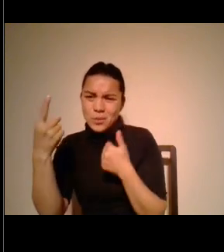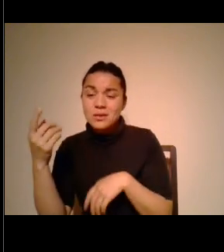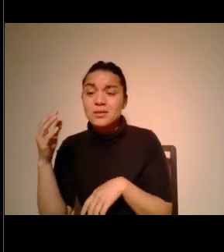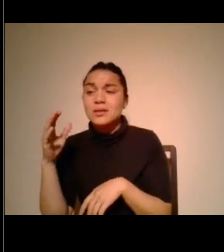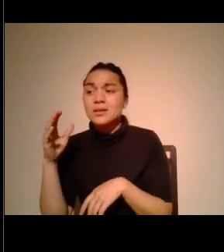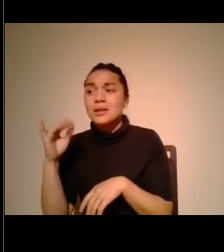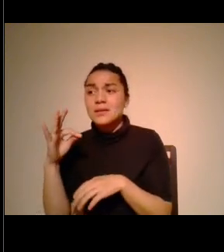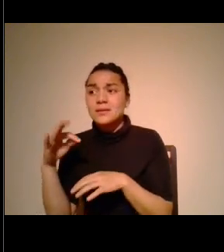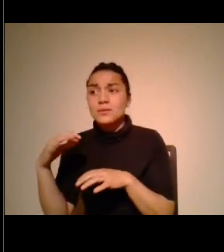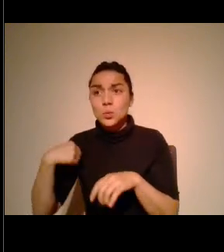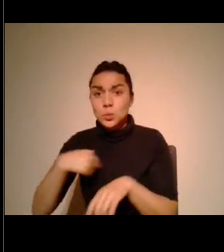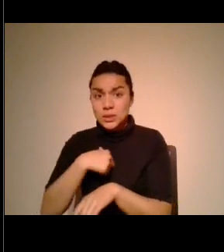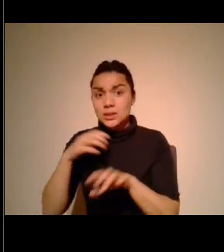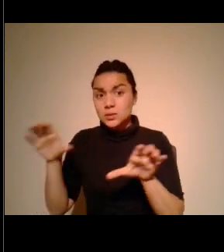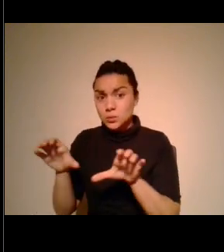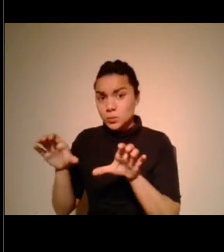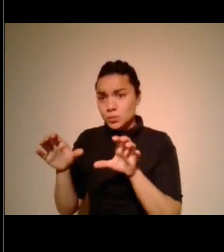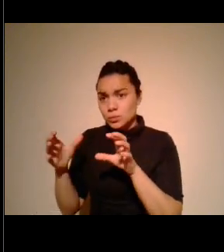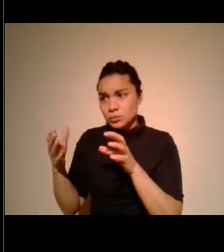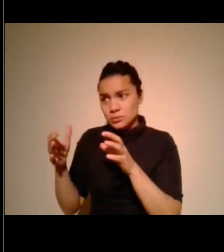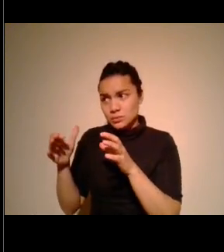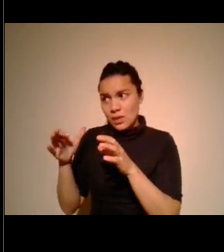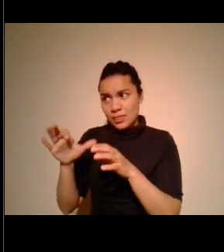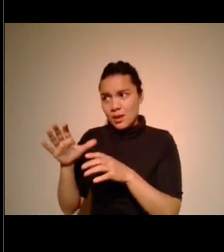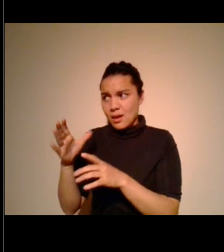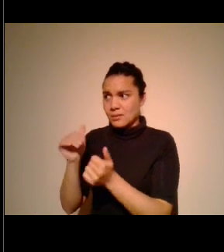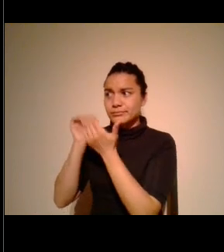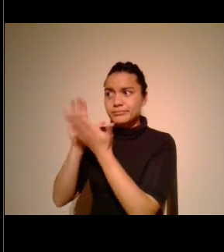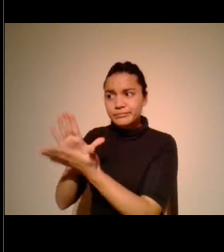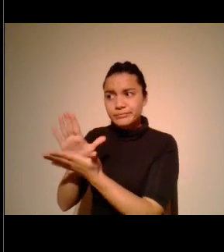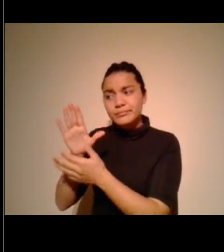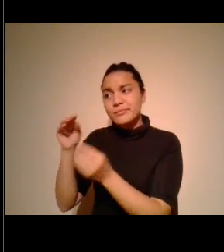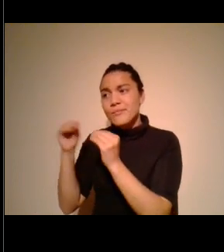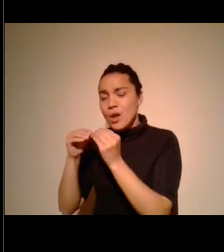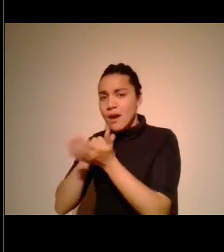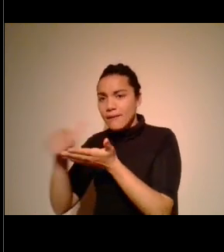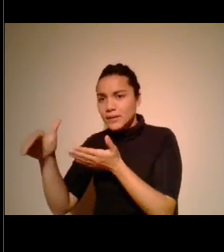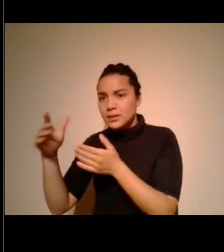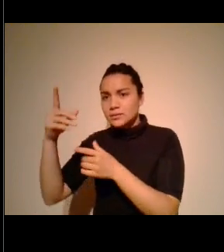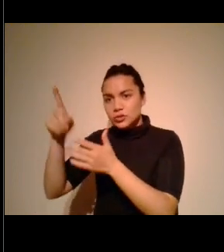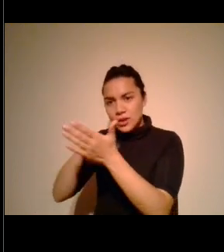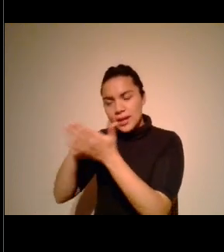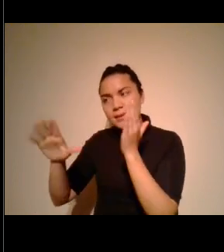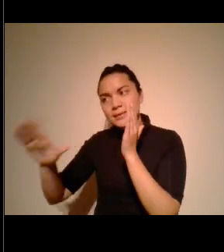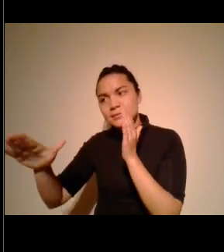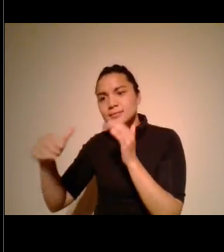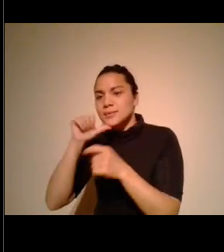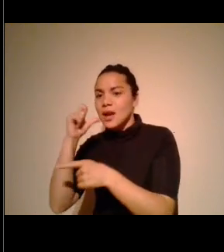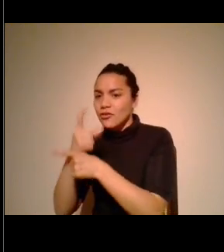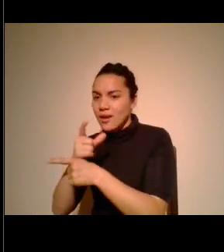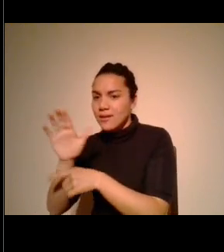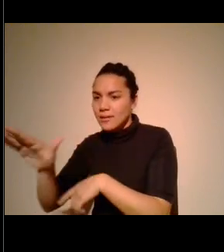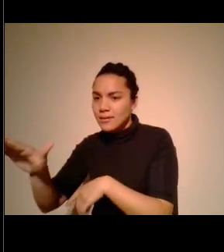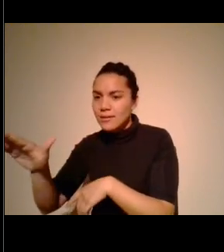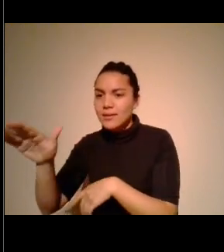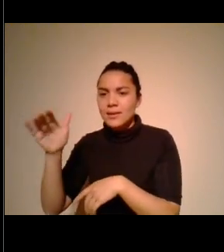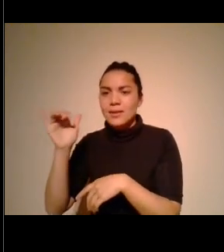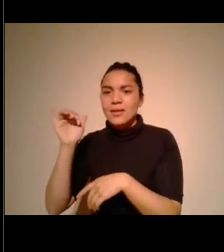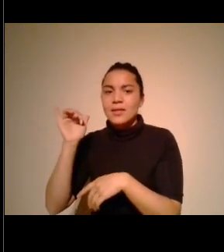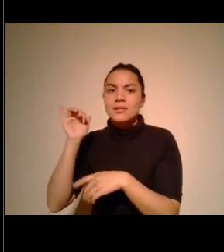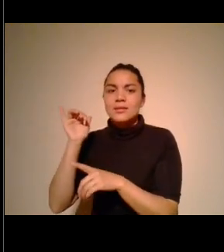that senior people are sort of setting this example, the more it will become a norm in the field, and this will drastically reduce